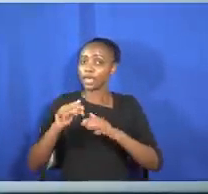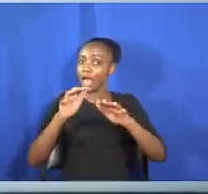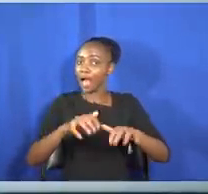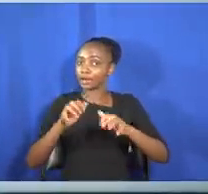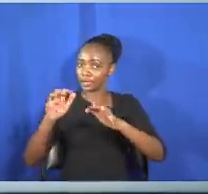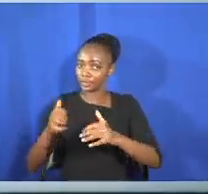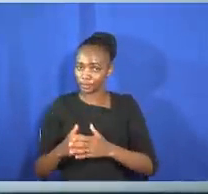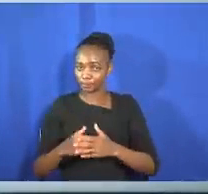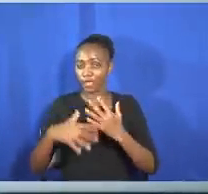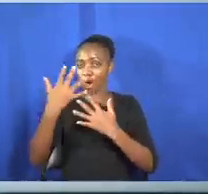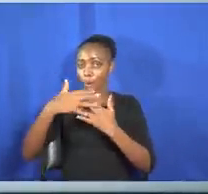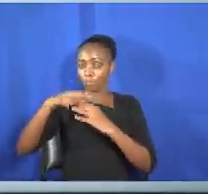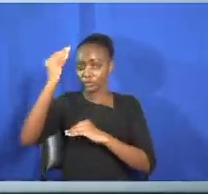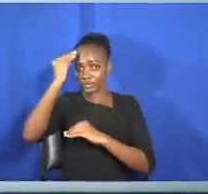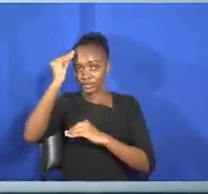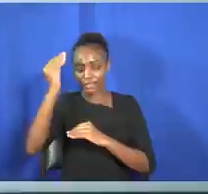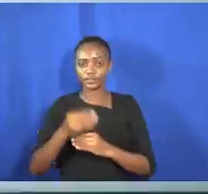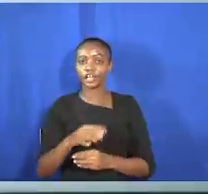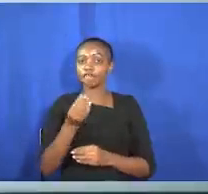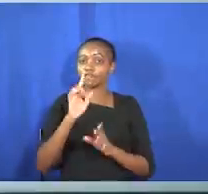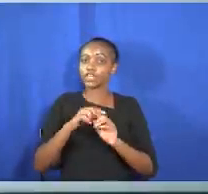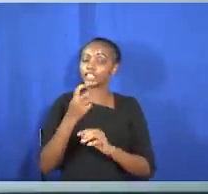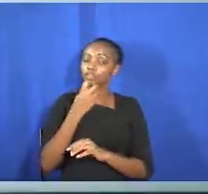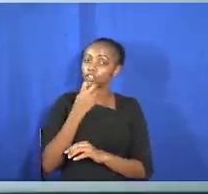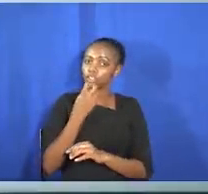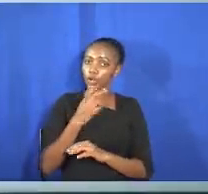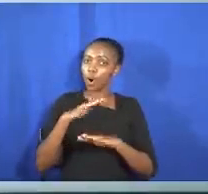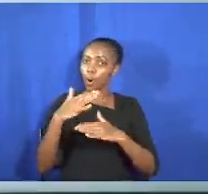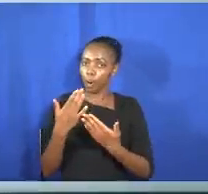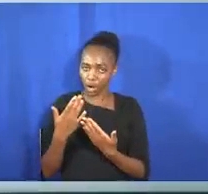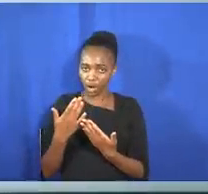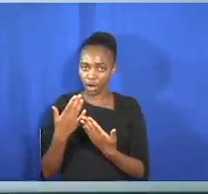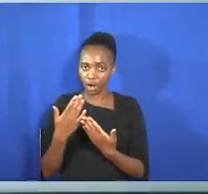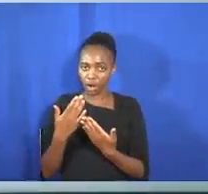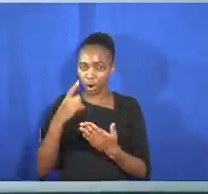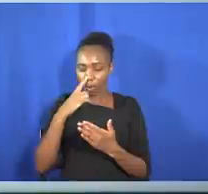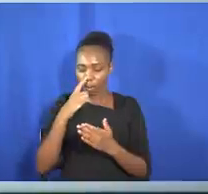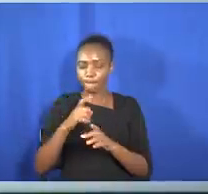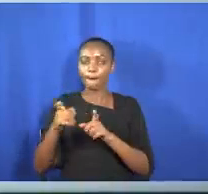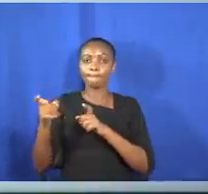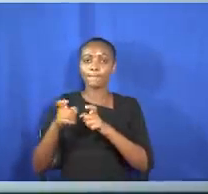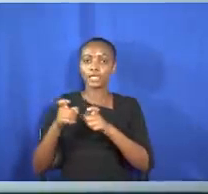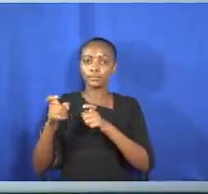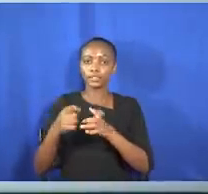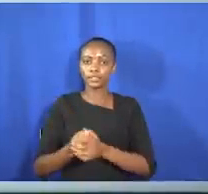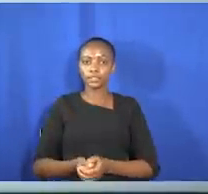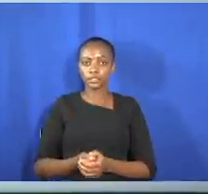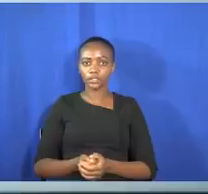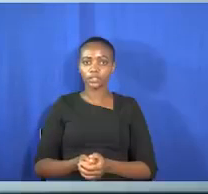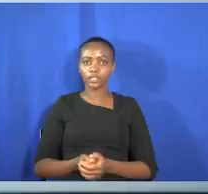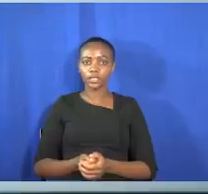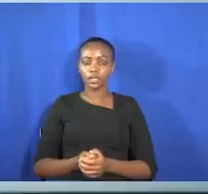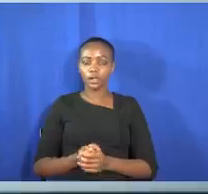that is agriculture, computer studies, food and nutrition, or home